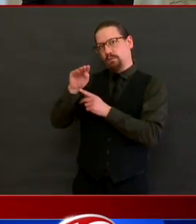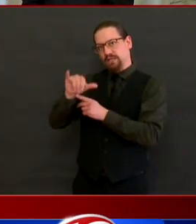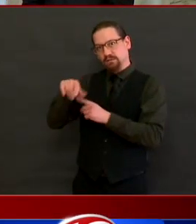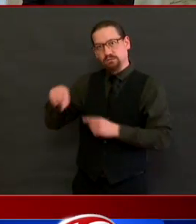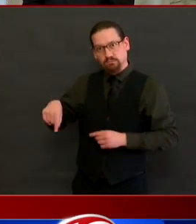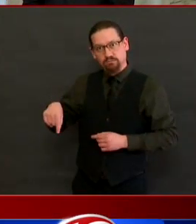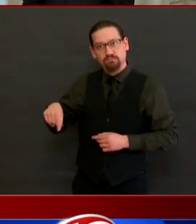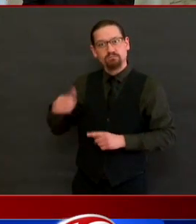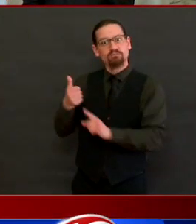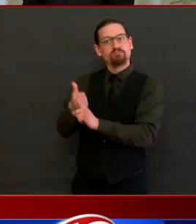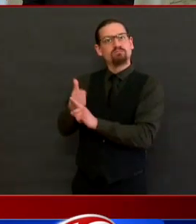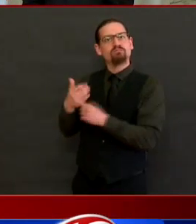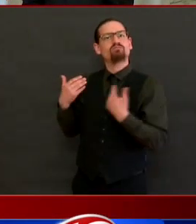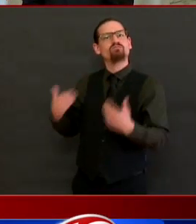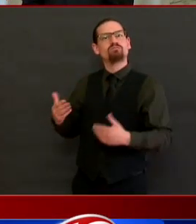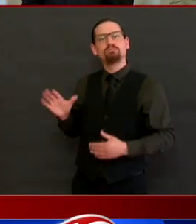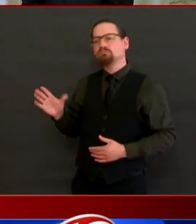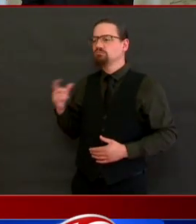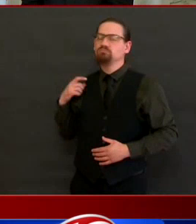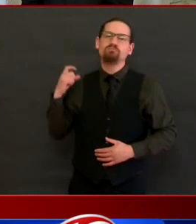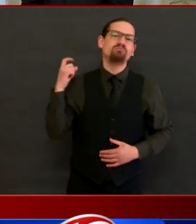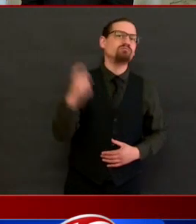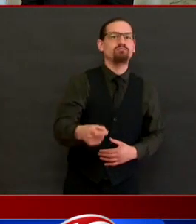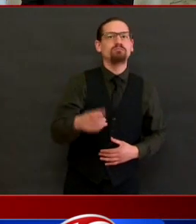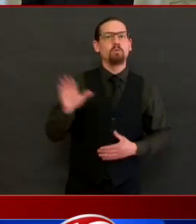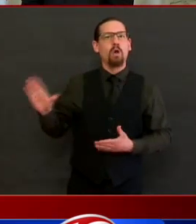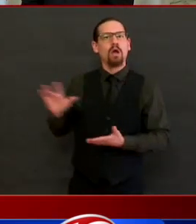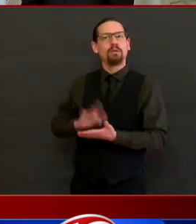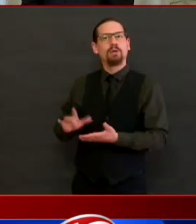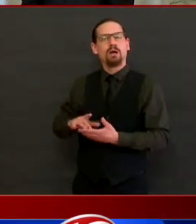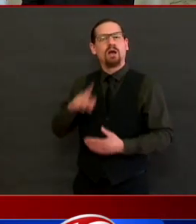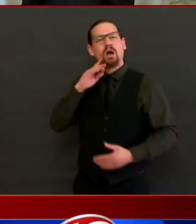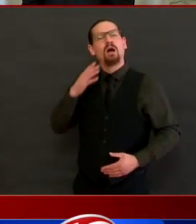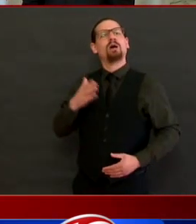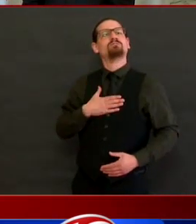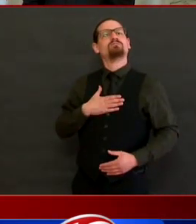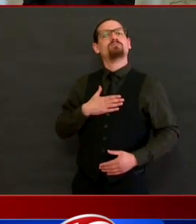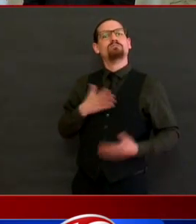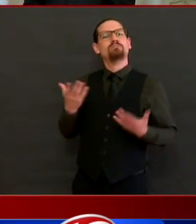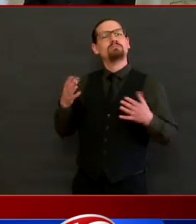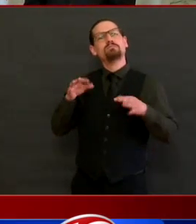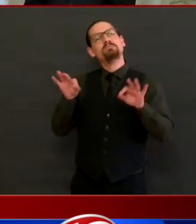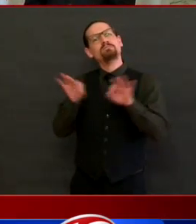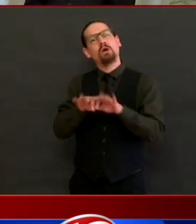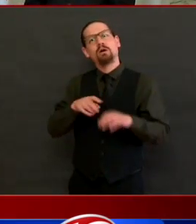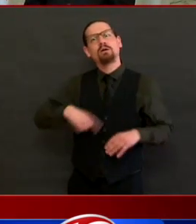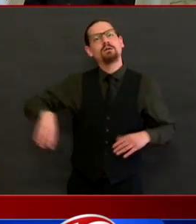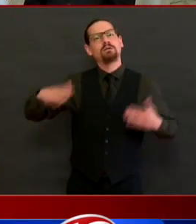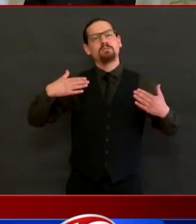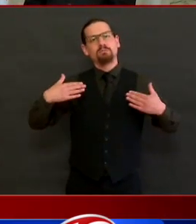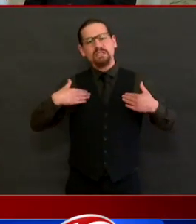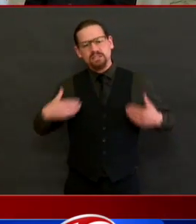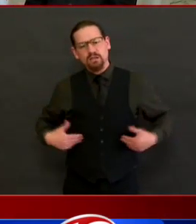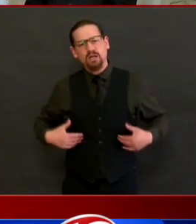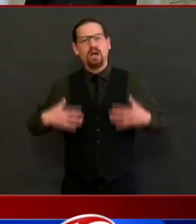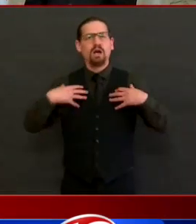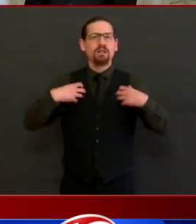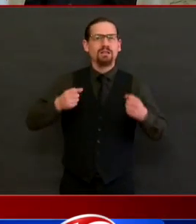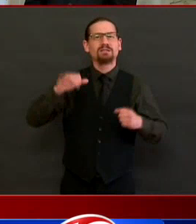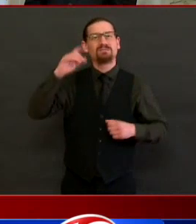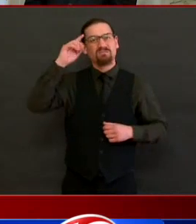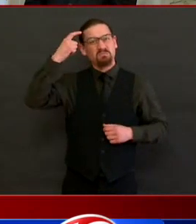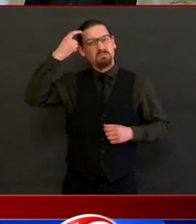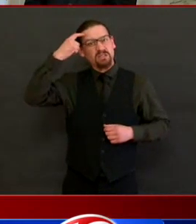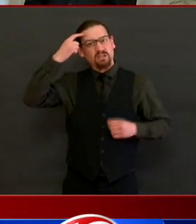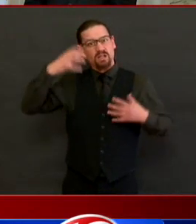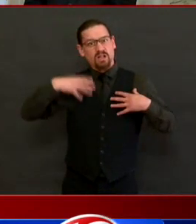do it because it's not only our physical health, but it's our mental and emotional health. And now's the time to pitch in and